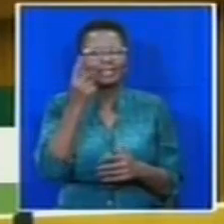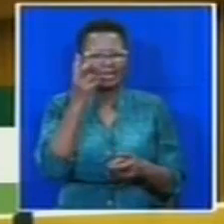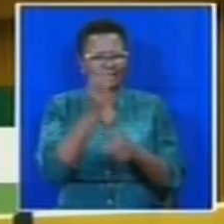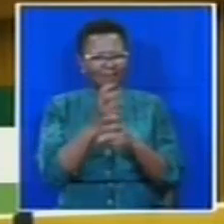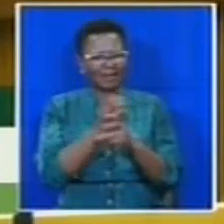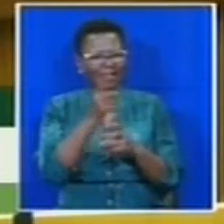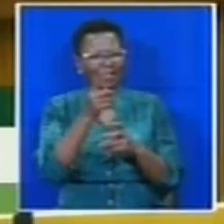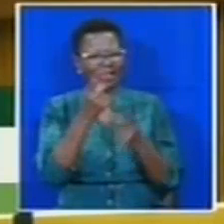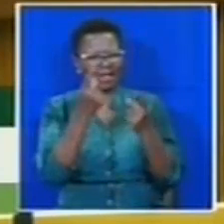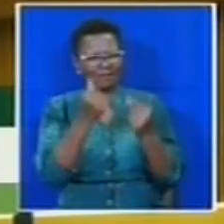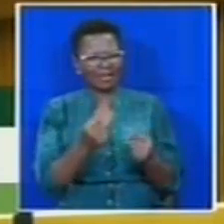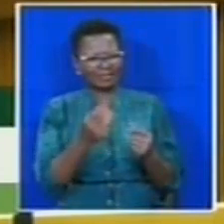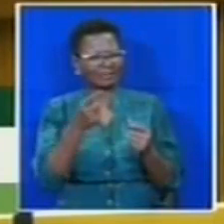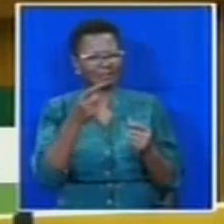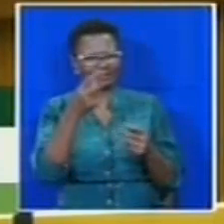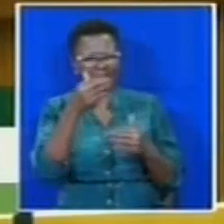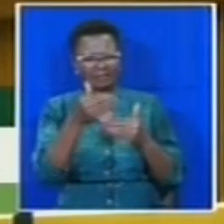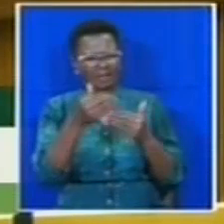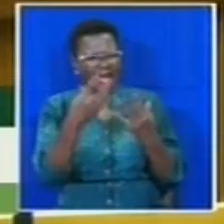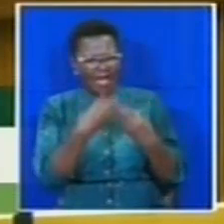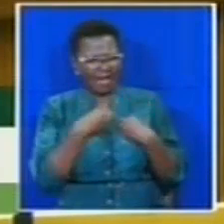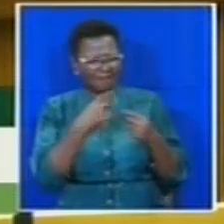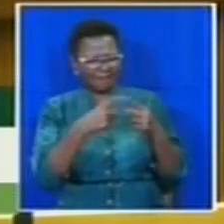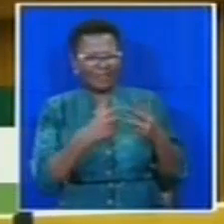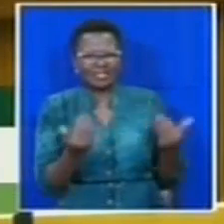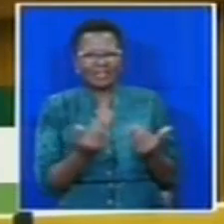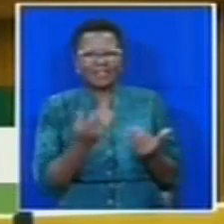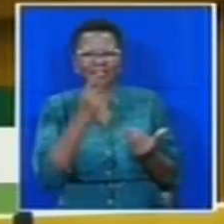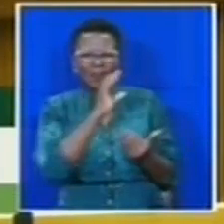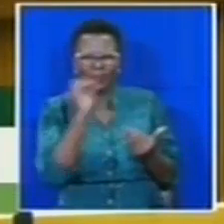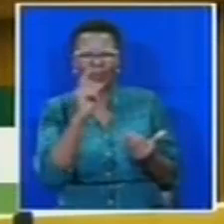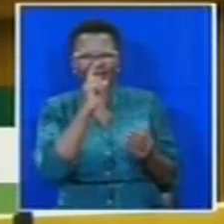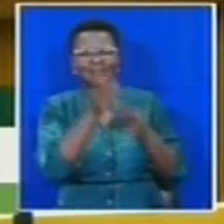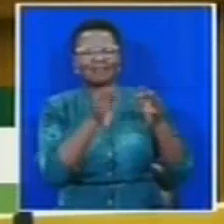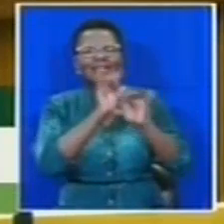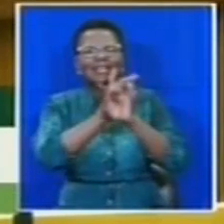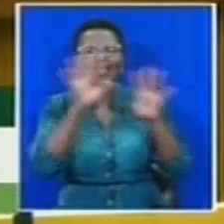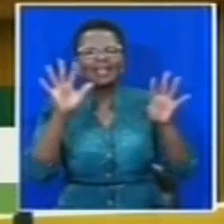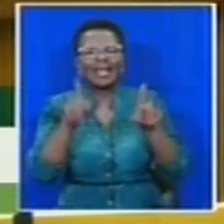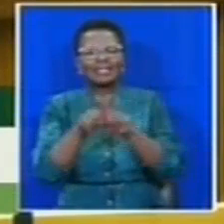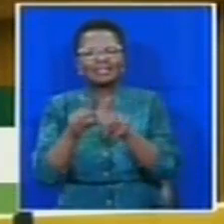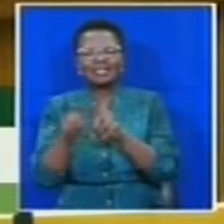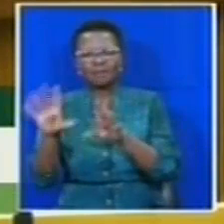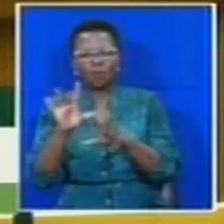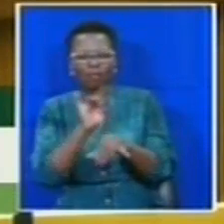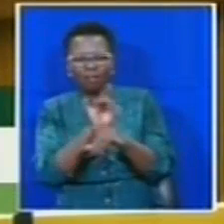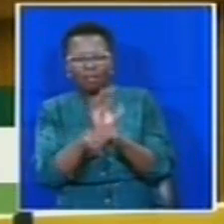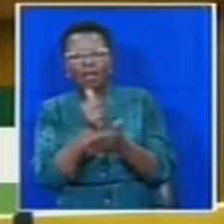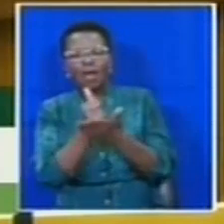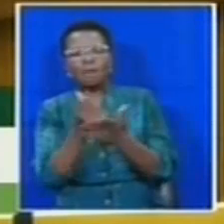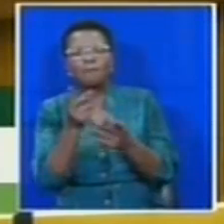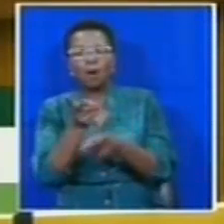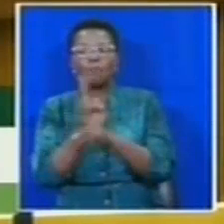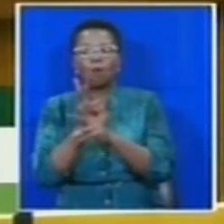products, and improvements in the financial regulation and reporting system will assist further in fighting corruption and money